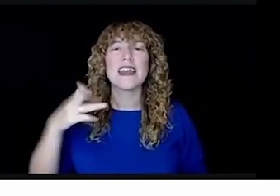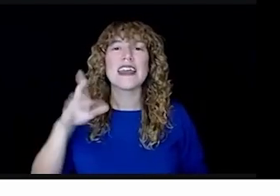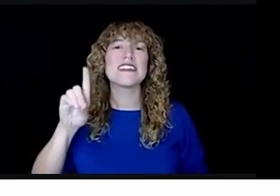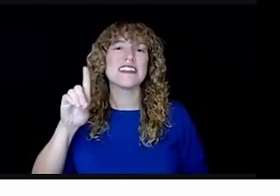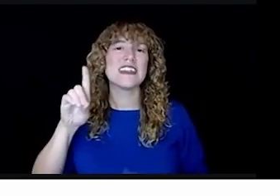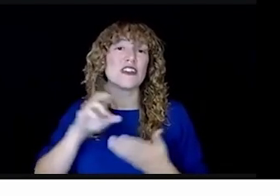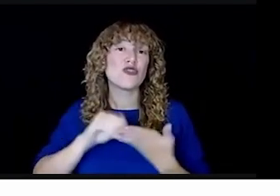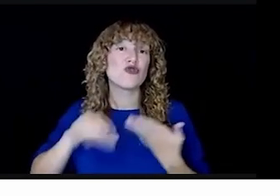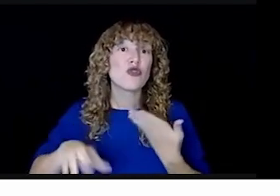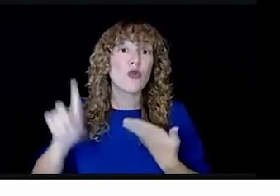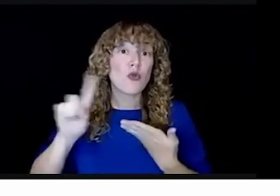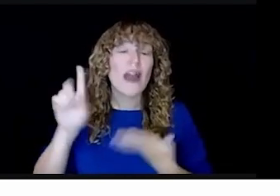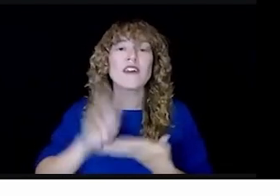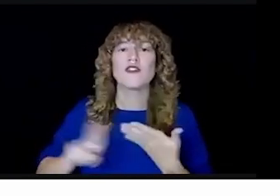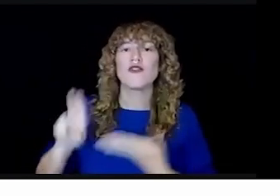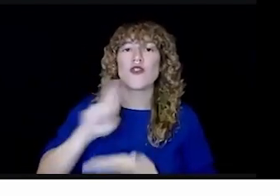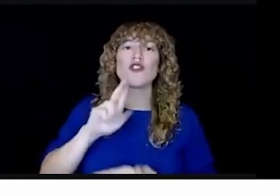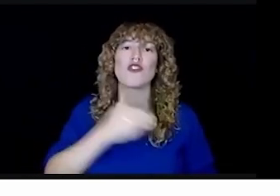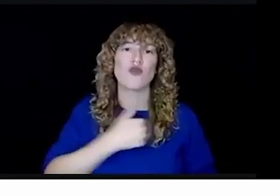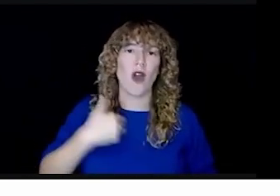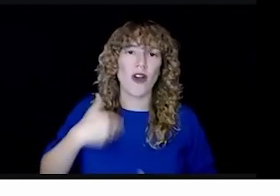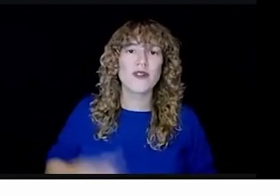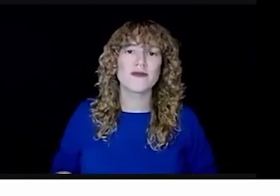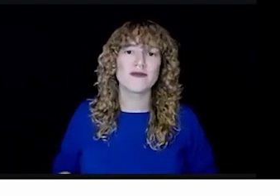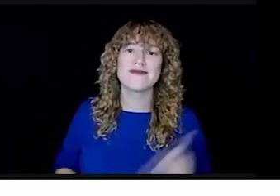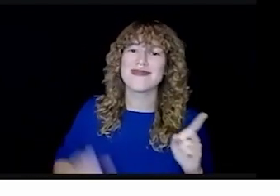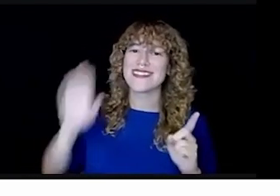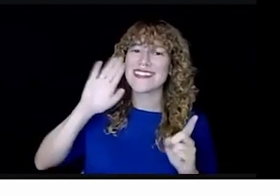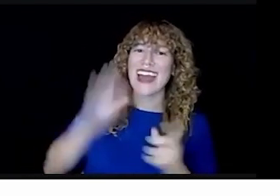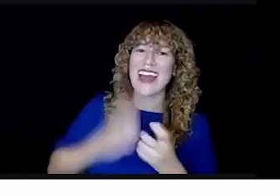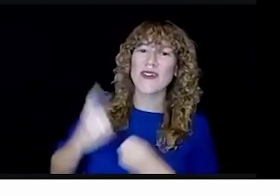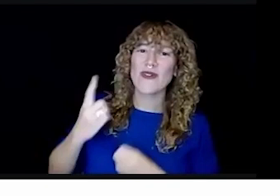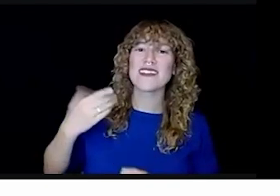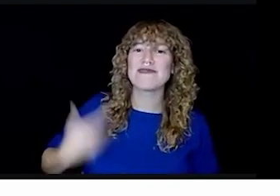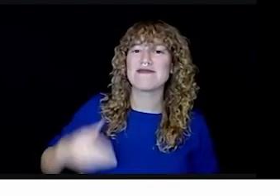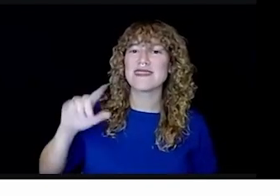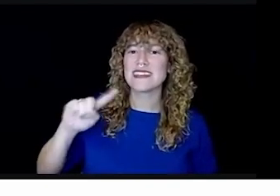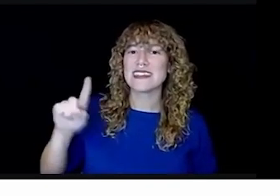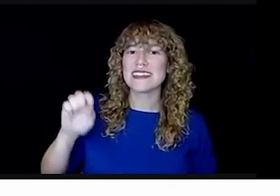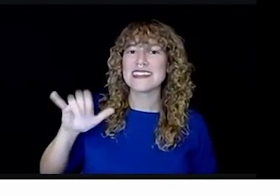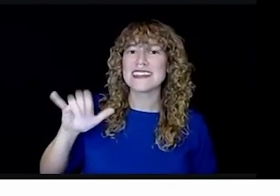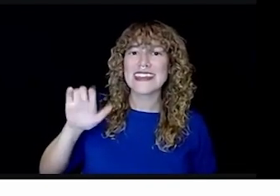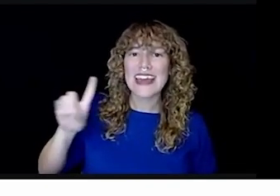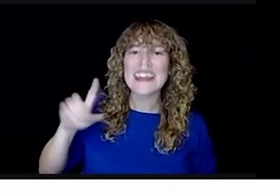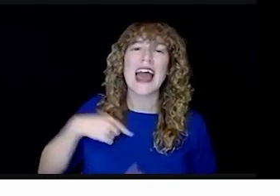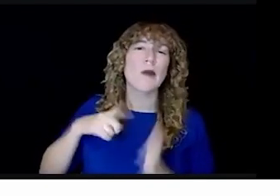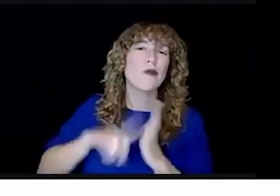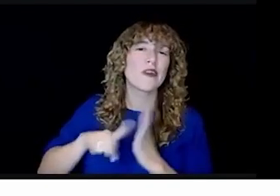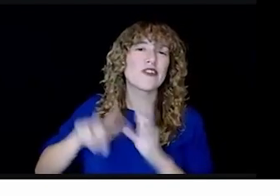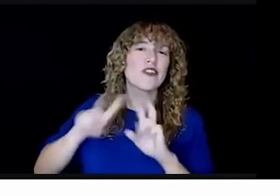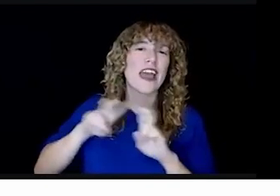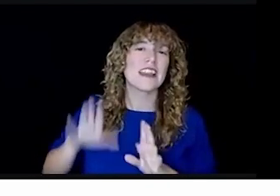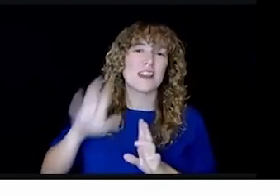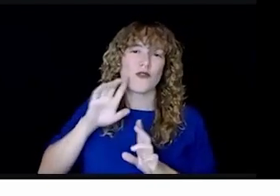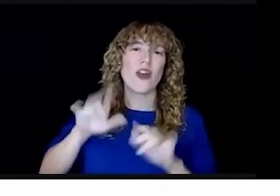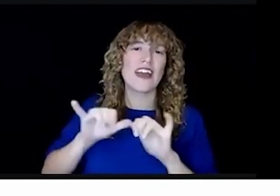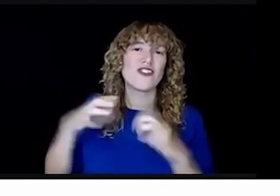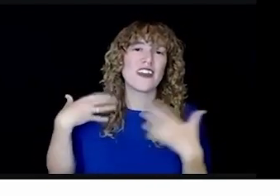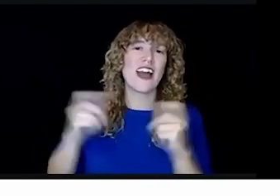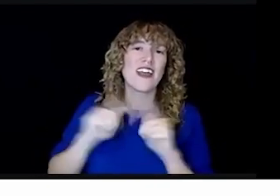to meet you all. Hi, everyone. I'm Ziad Ghulam. I'm a research analyst in the engineering health team. Nice to see you all.